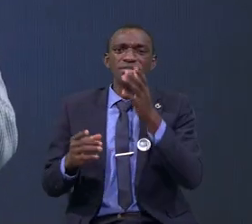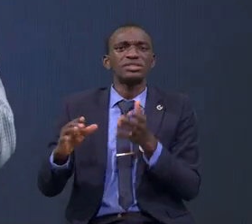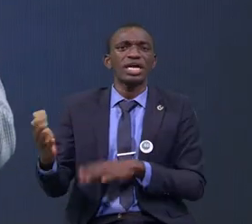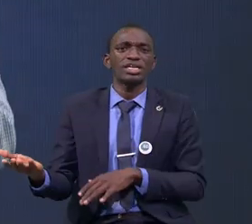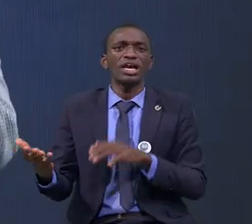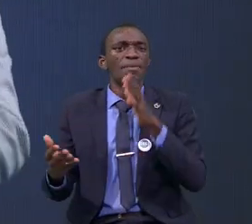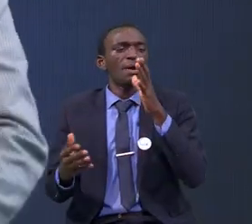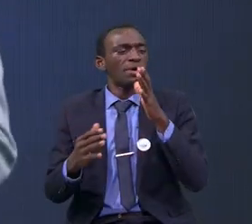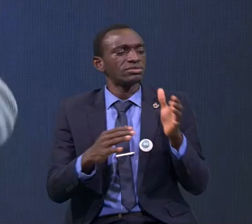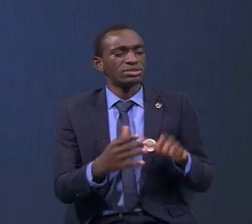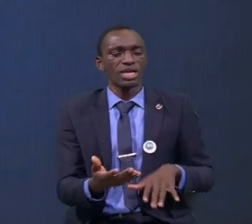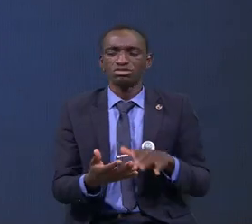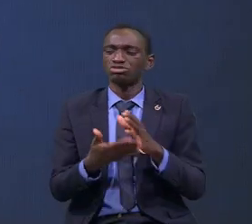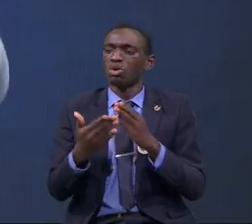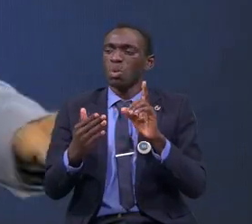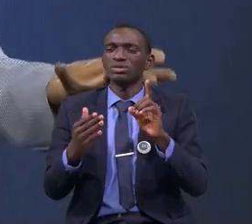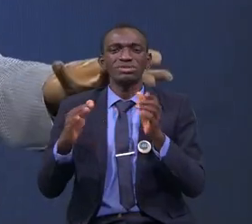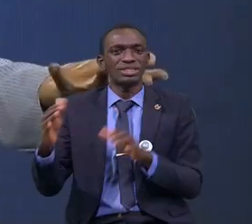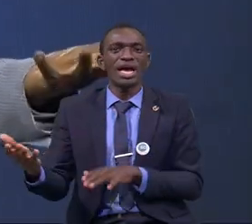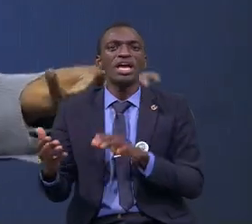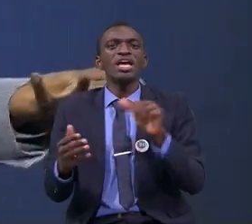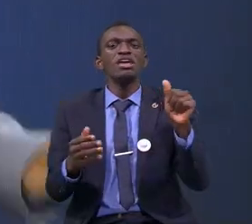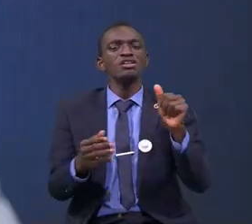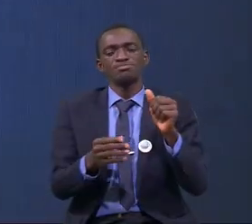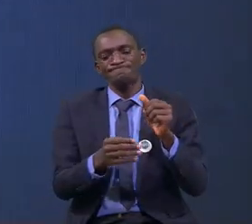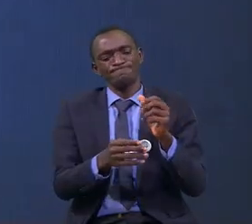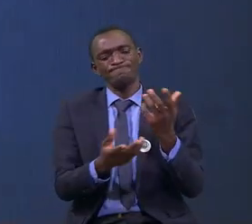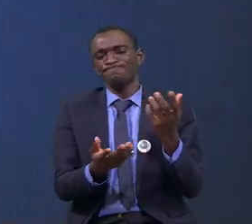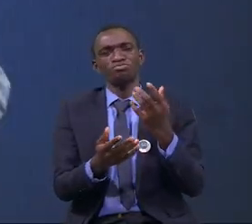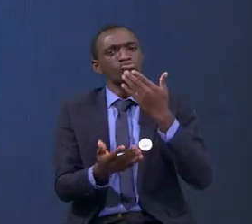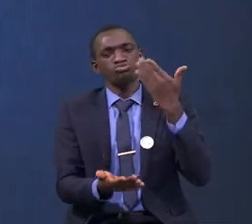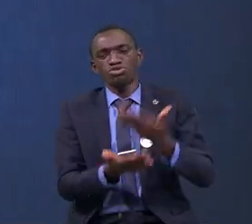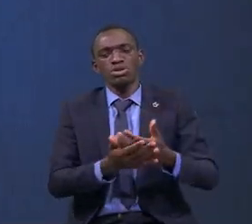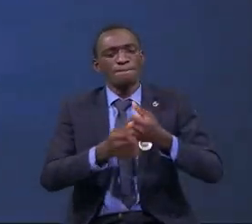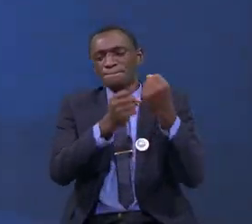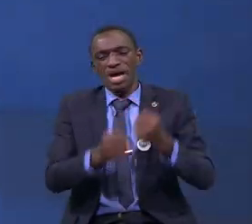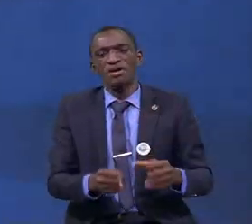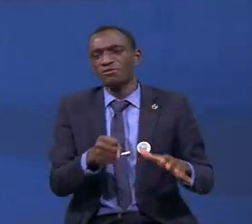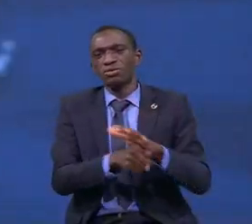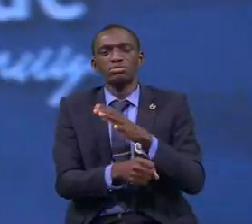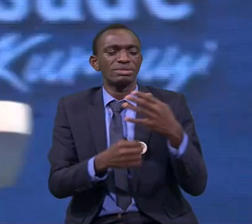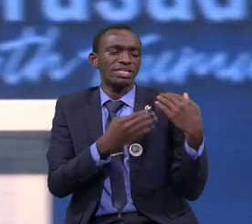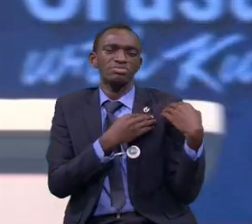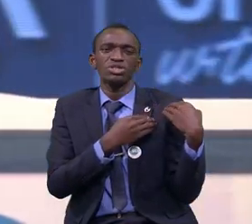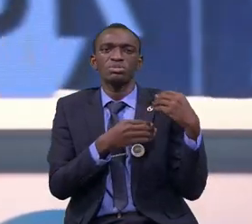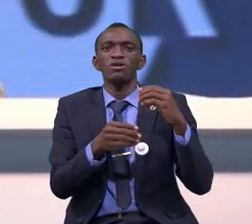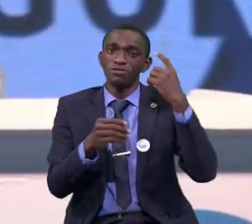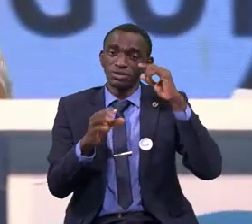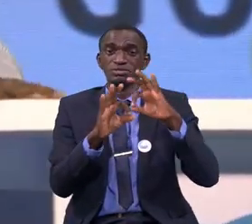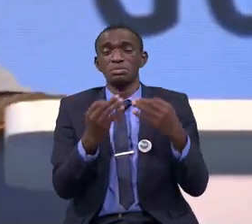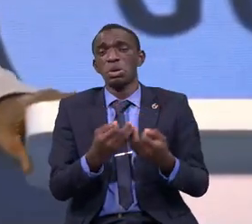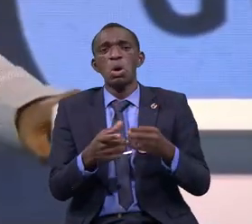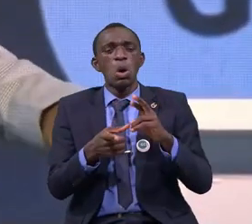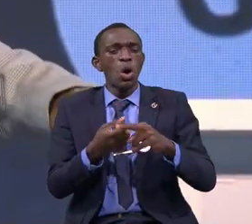died, a mighty powerful person died, a great